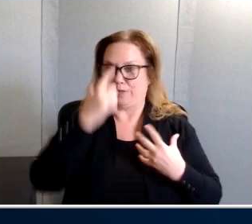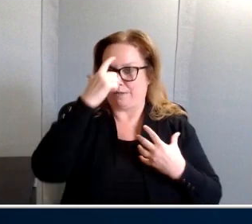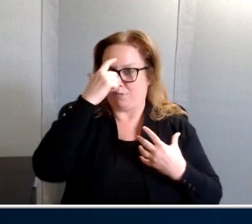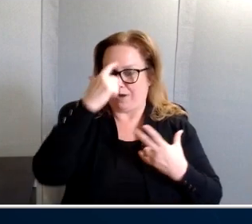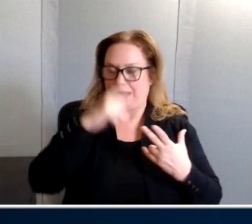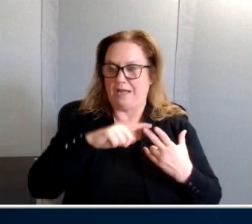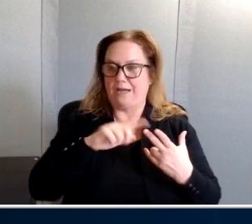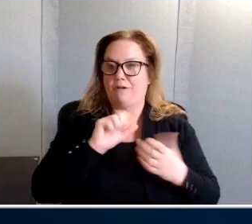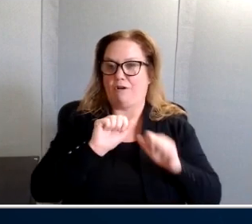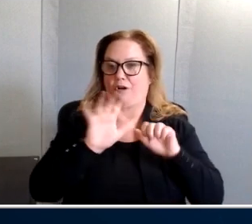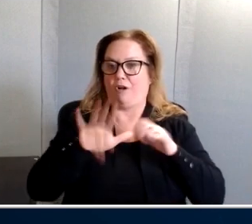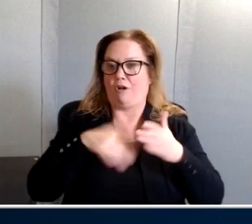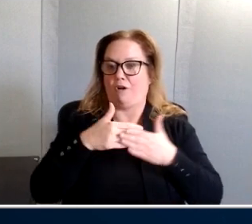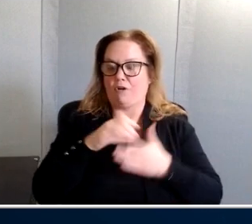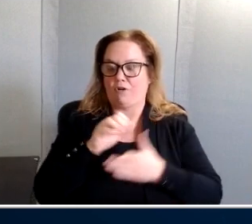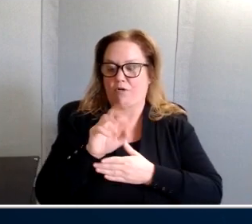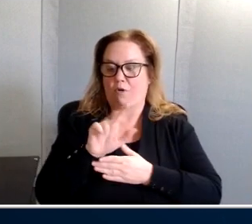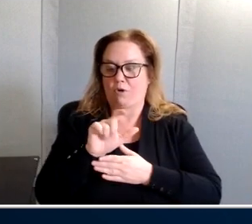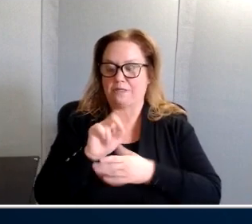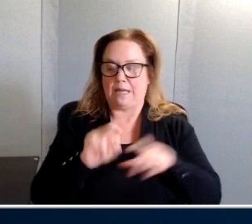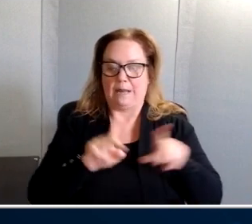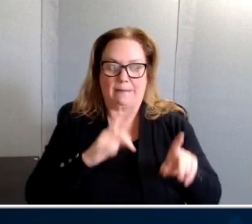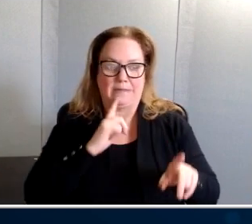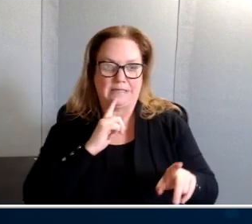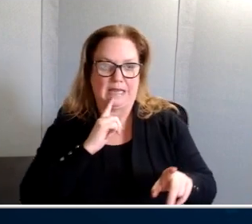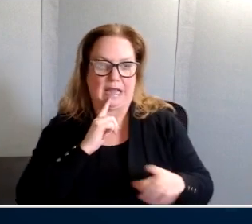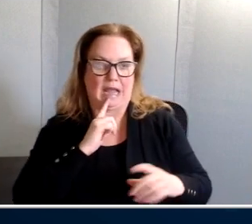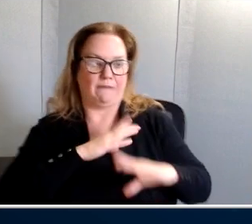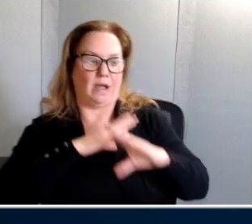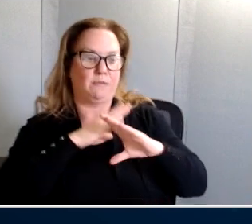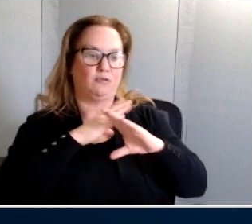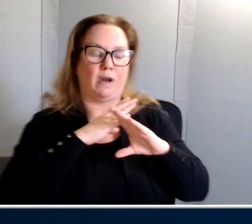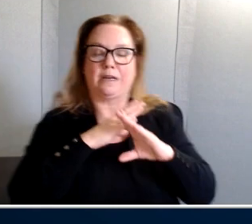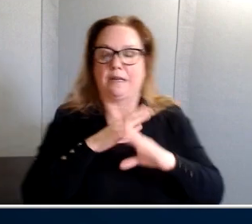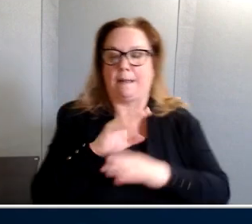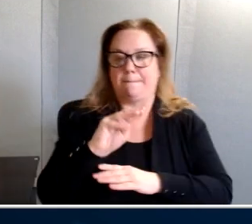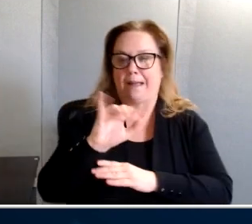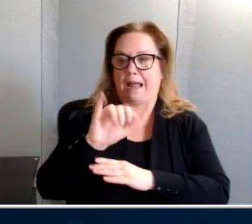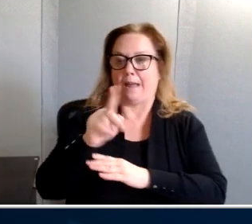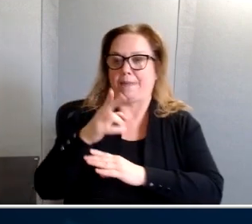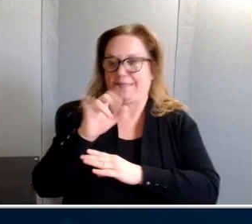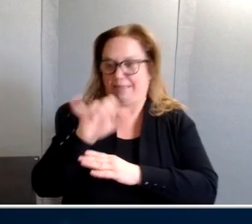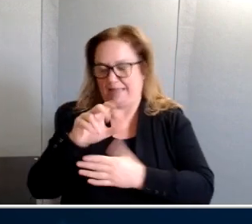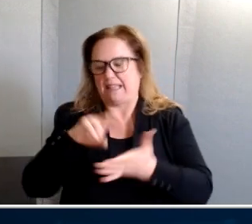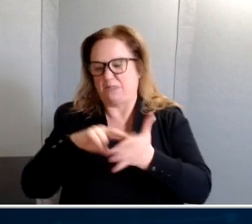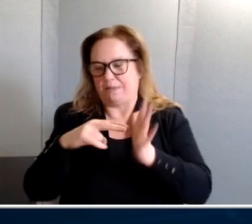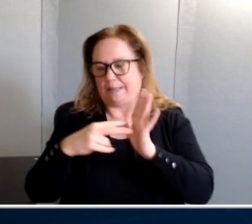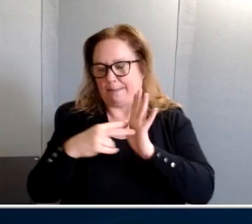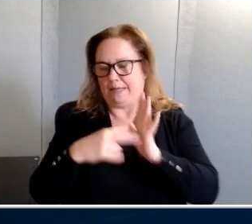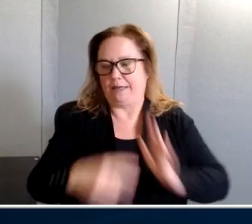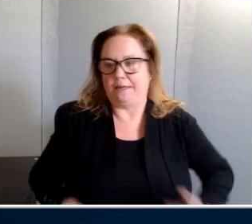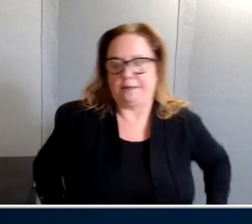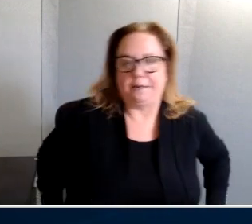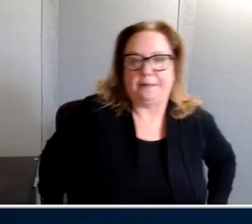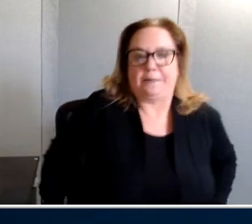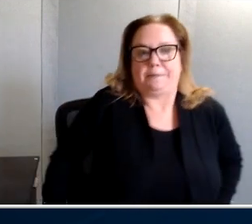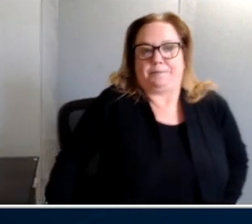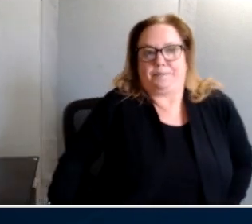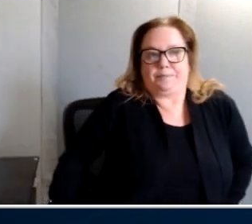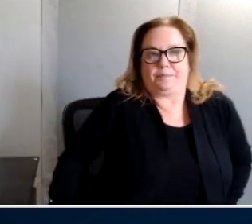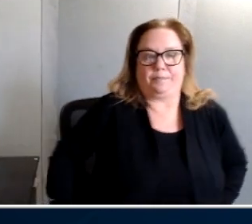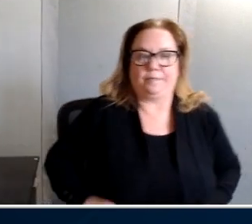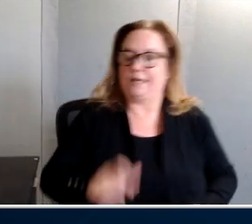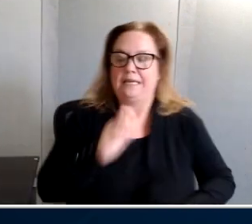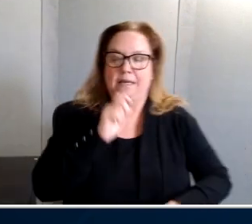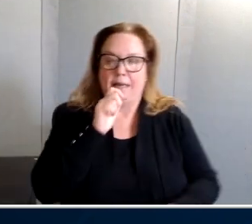And so when people say, I have obstructive hypertrophic cardiomyopathy, that's what they're describing Mr. Pitts did not have obstructive